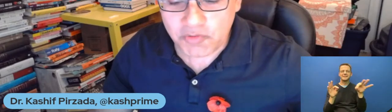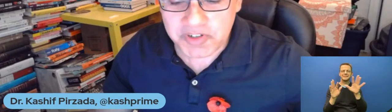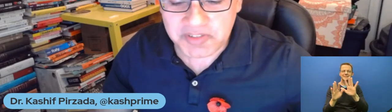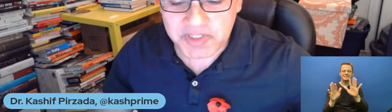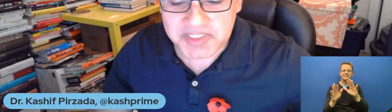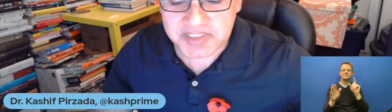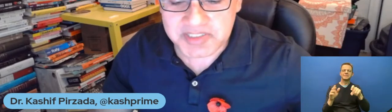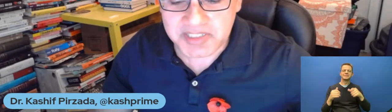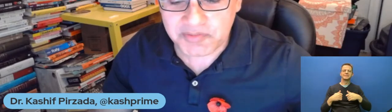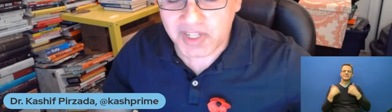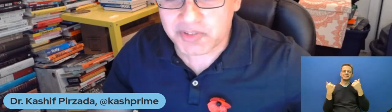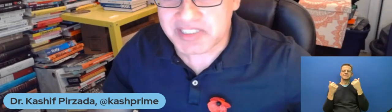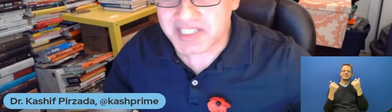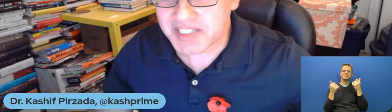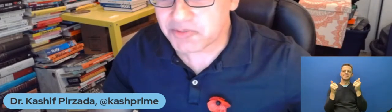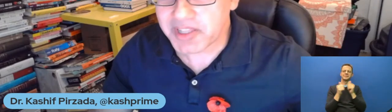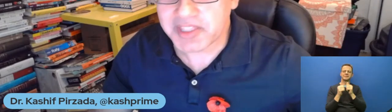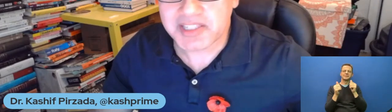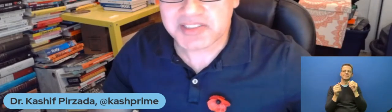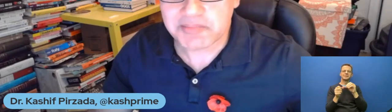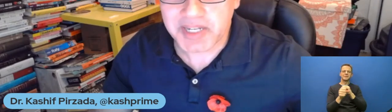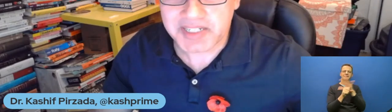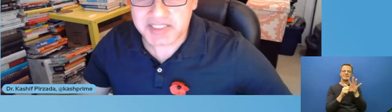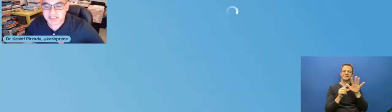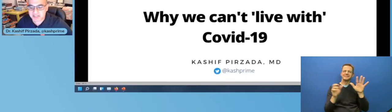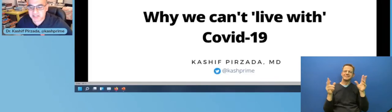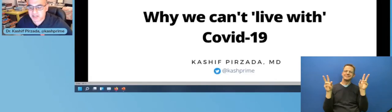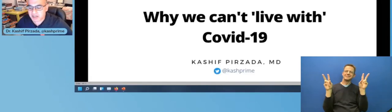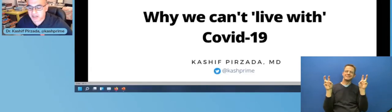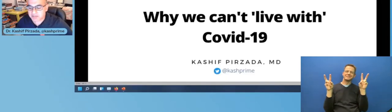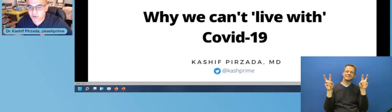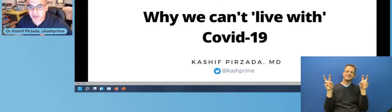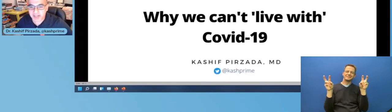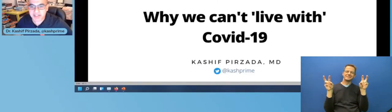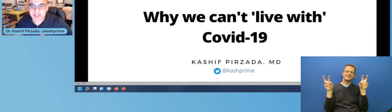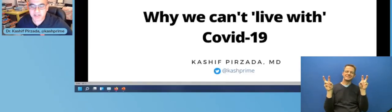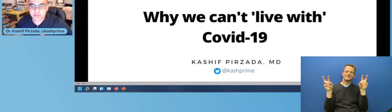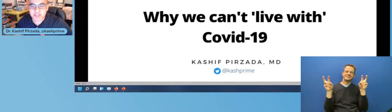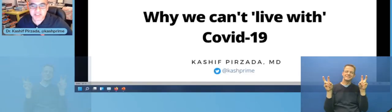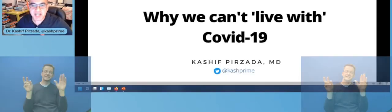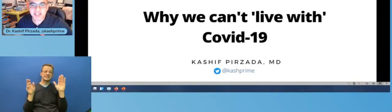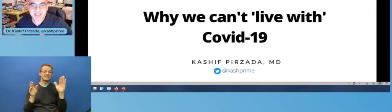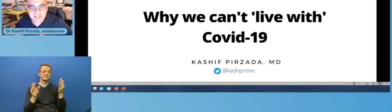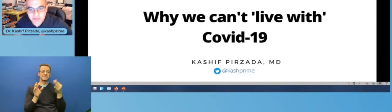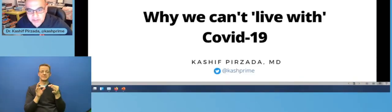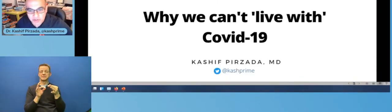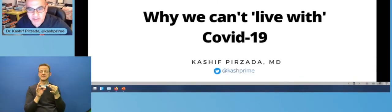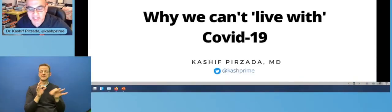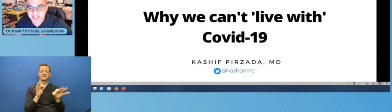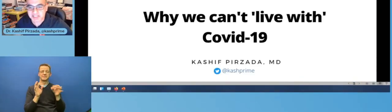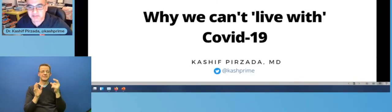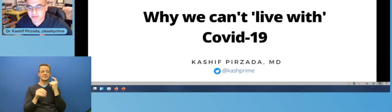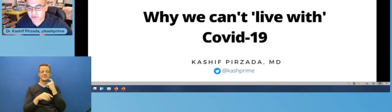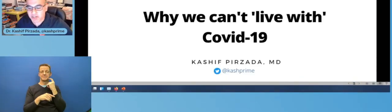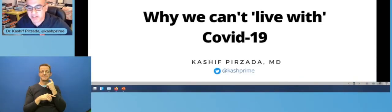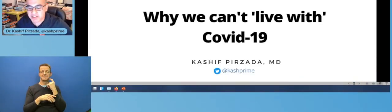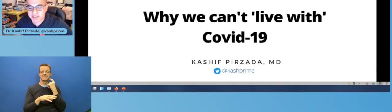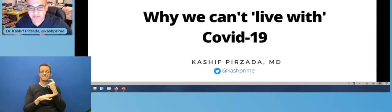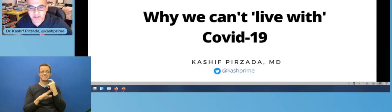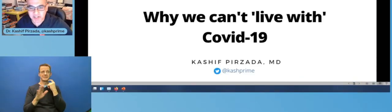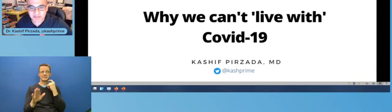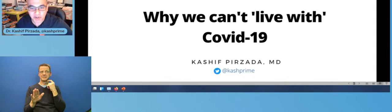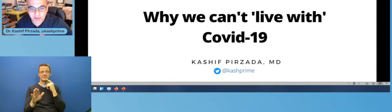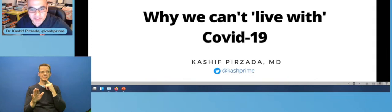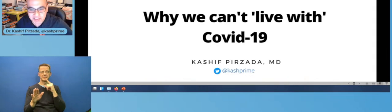I'm going to go over some reasons in the following slides why I think that's a bad idea. And why, you know, we just can't live with COVID-19. We're